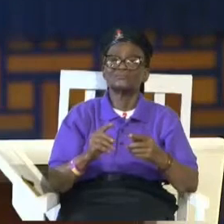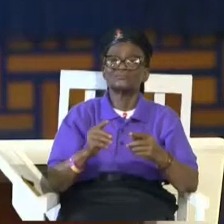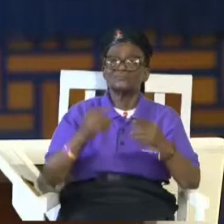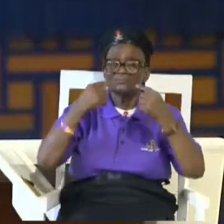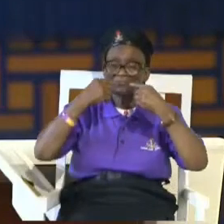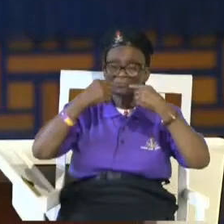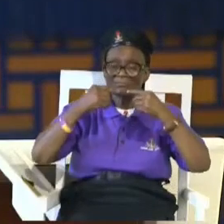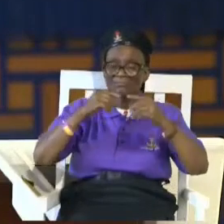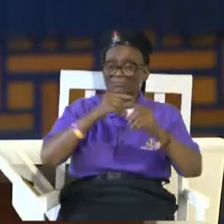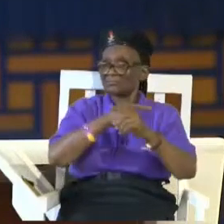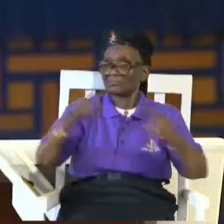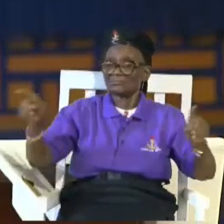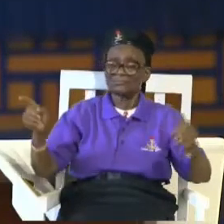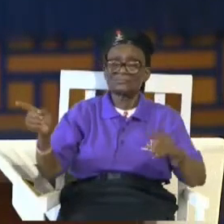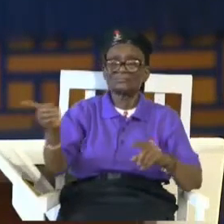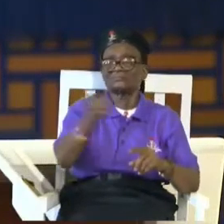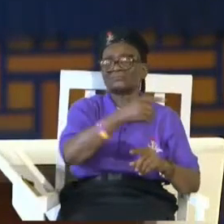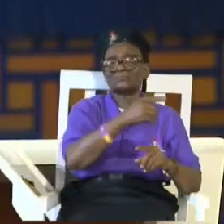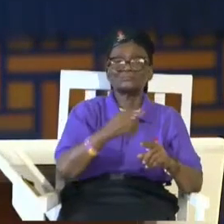deliver you,